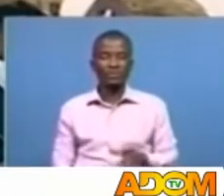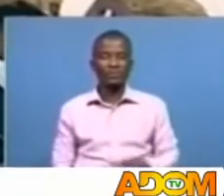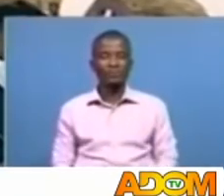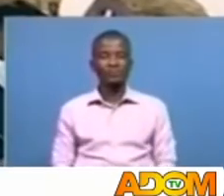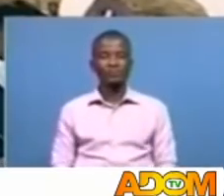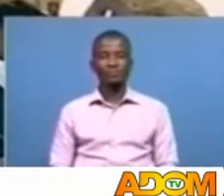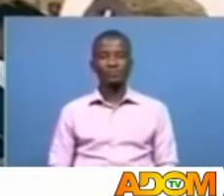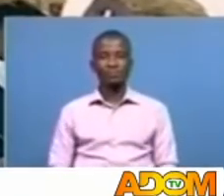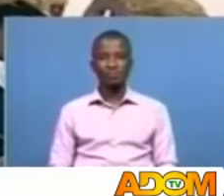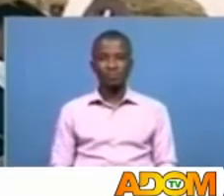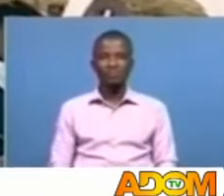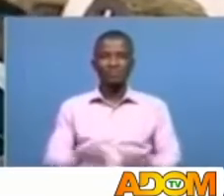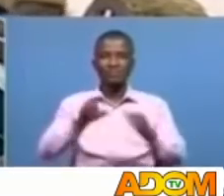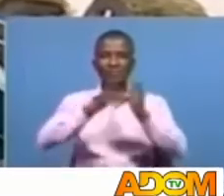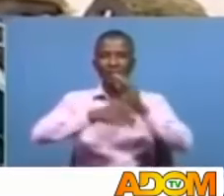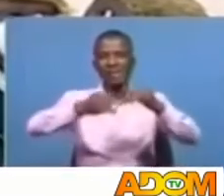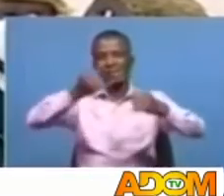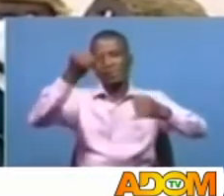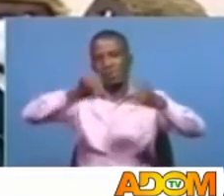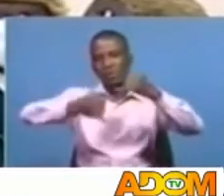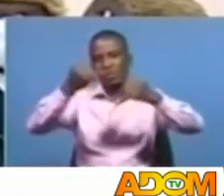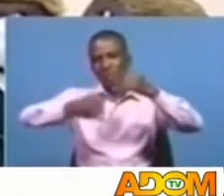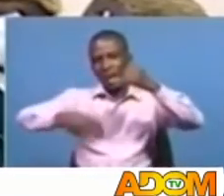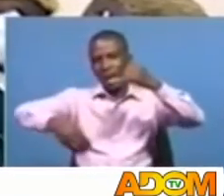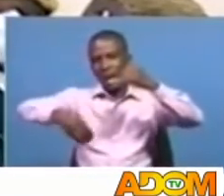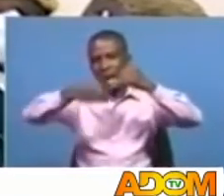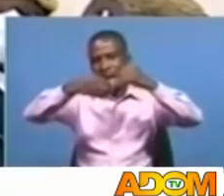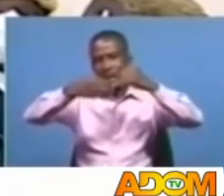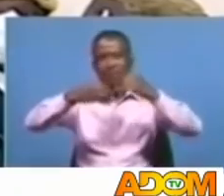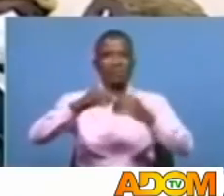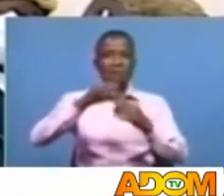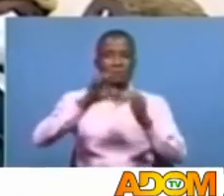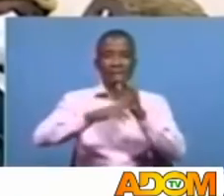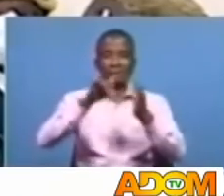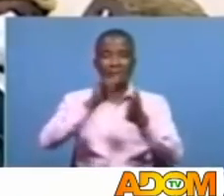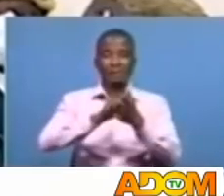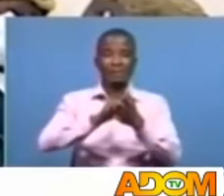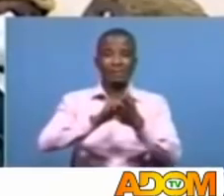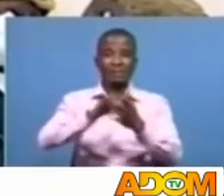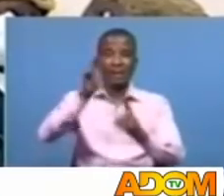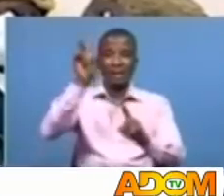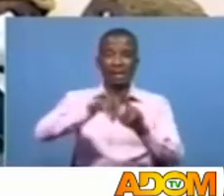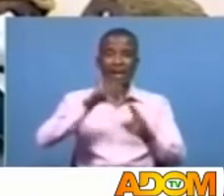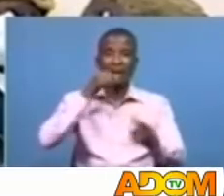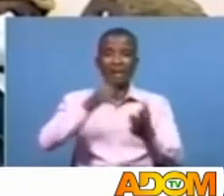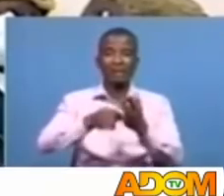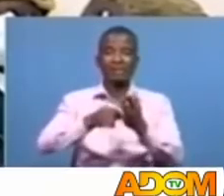Then your lordship conclude that in this application,